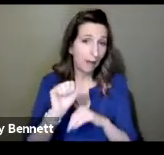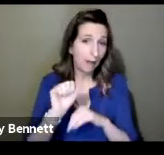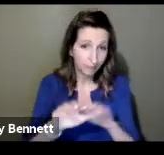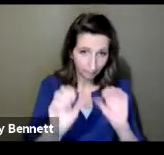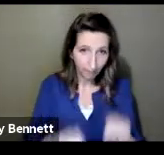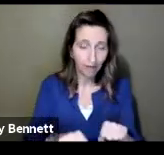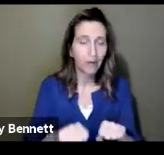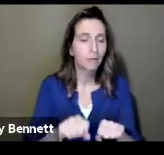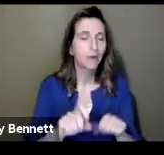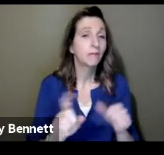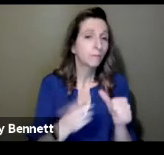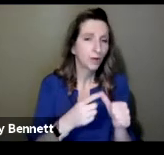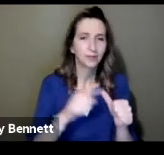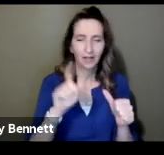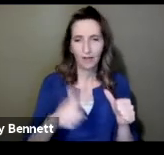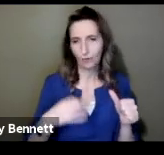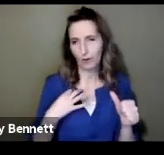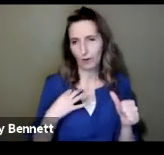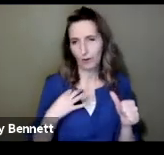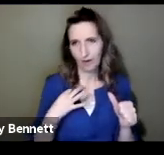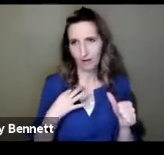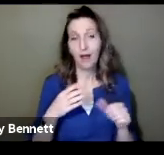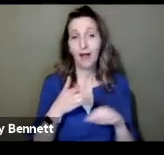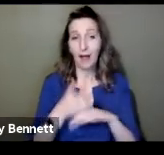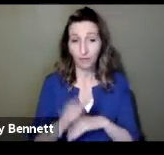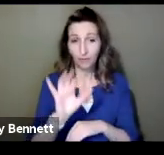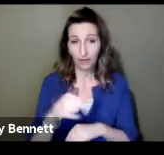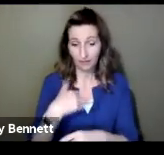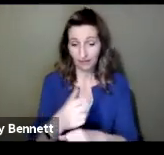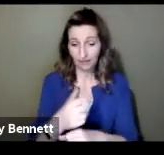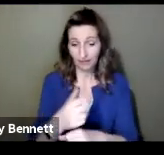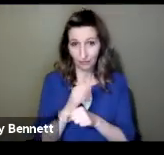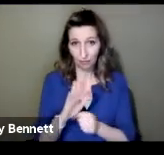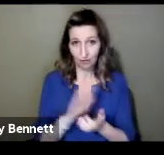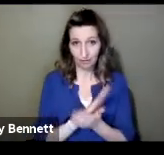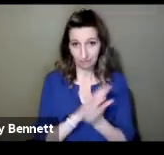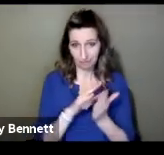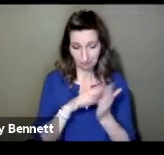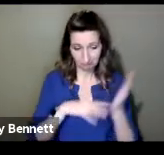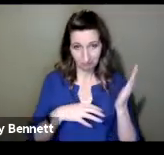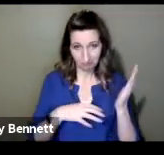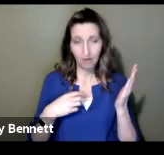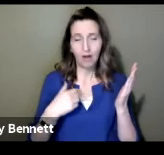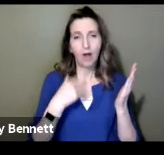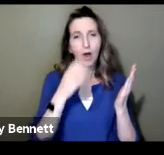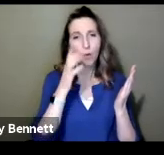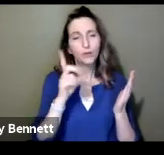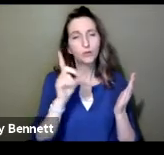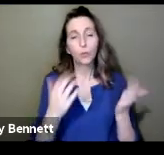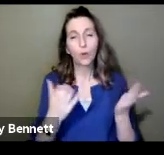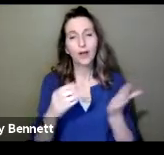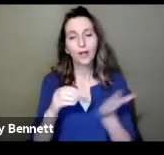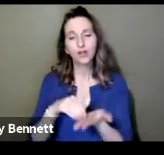apply. After you apply and I receive your application, I then go and do a records request from the